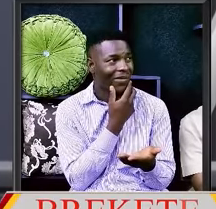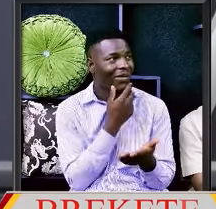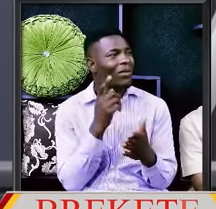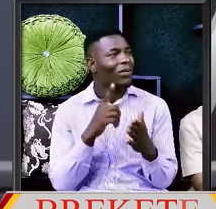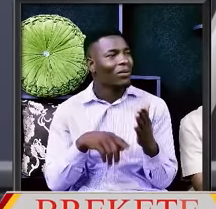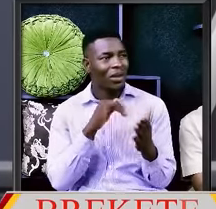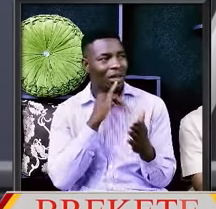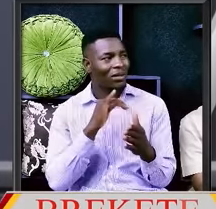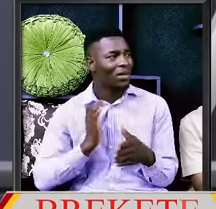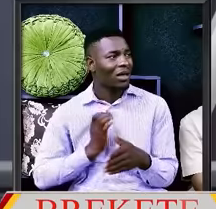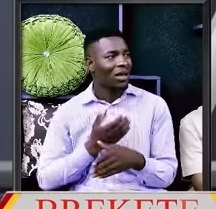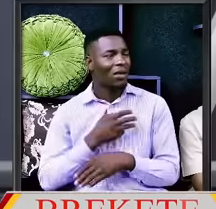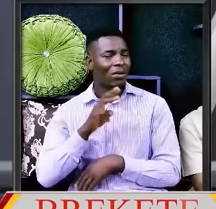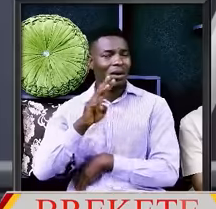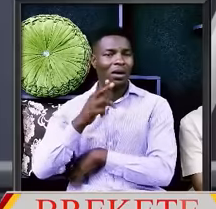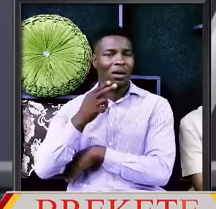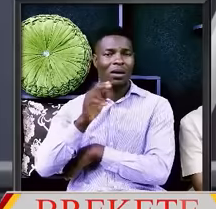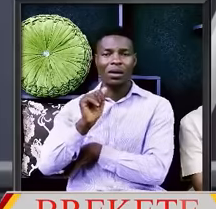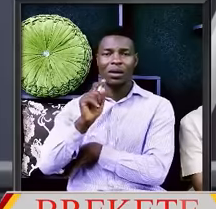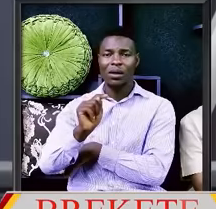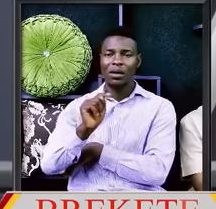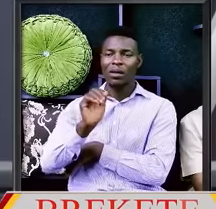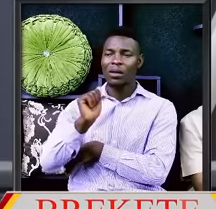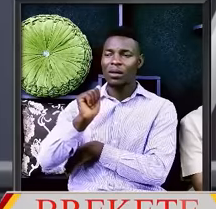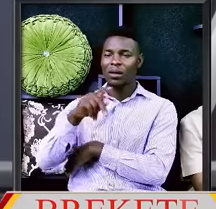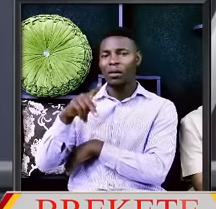Which will be our WhatsApp number, sir?